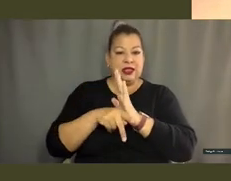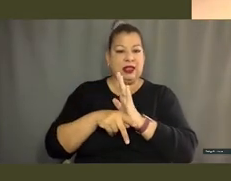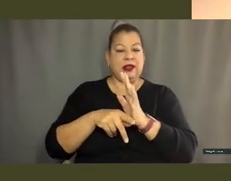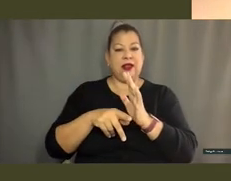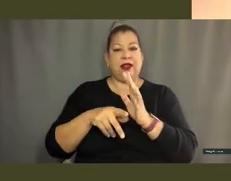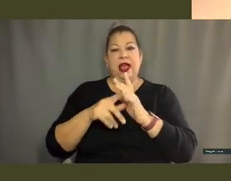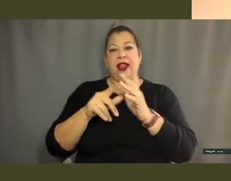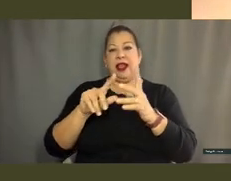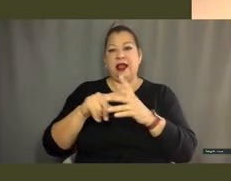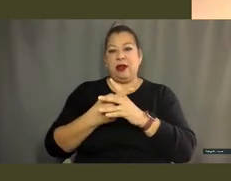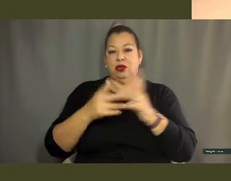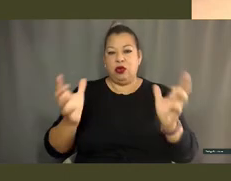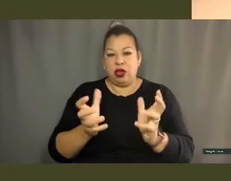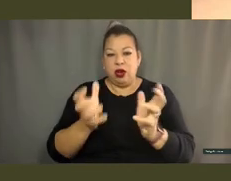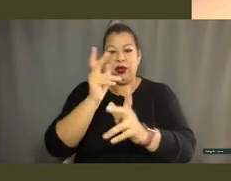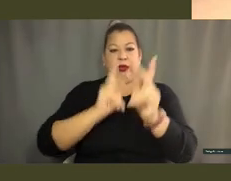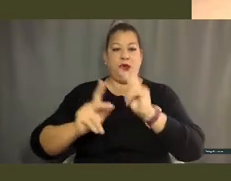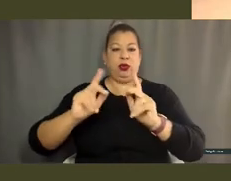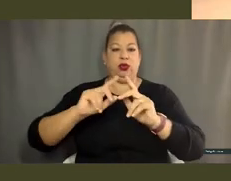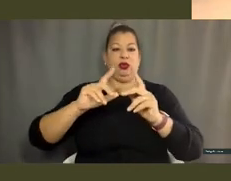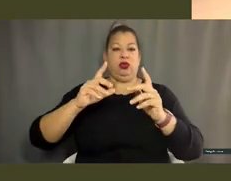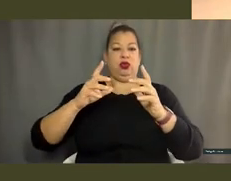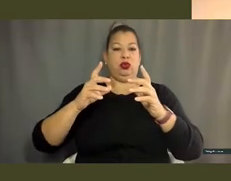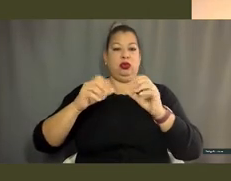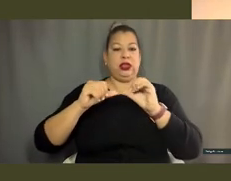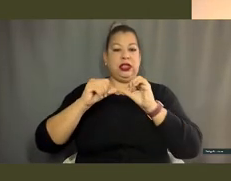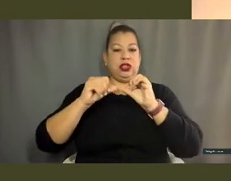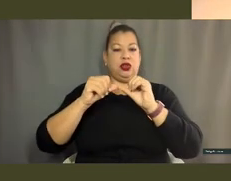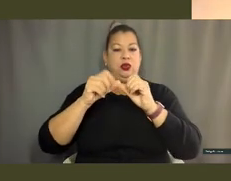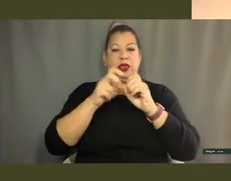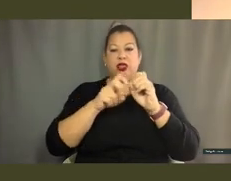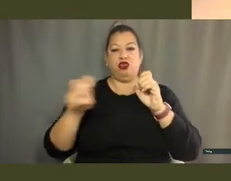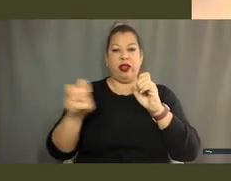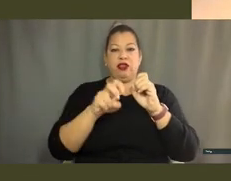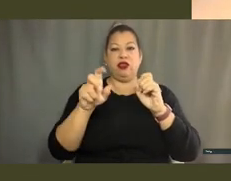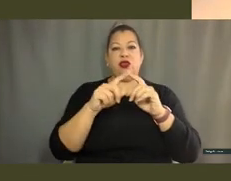incentivizing the transition to renewable energy sources.